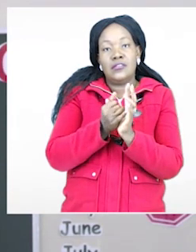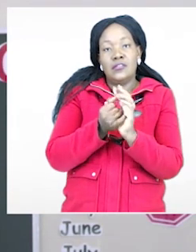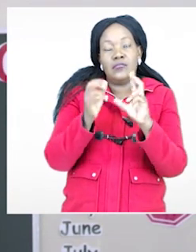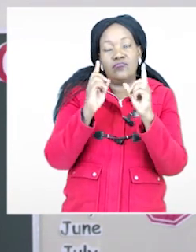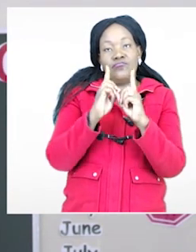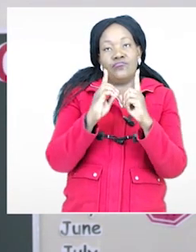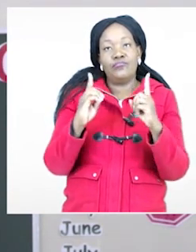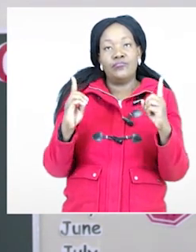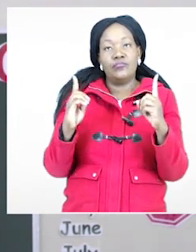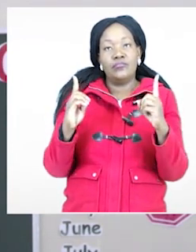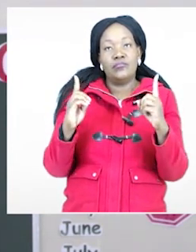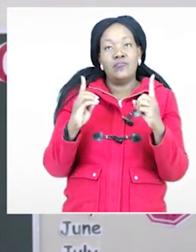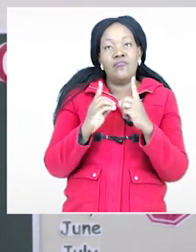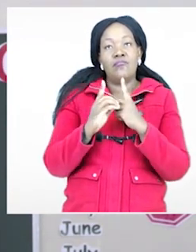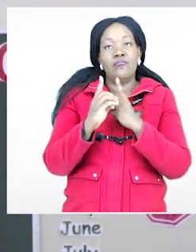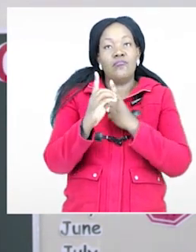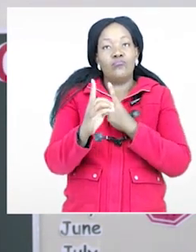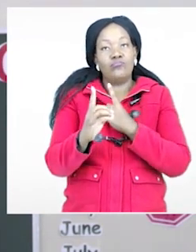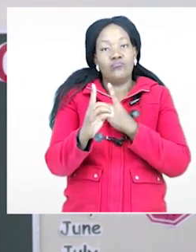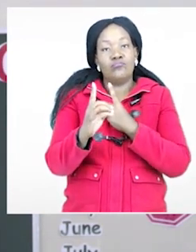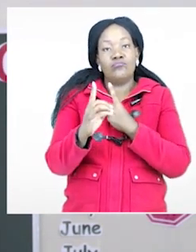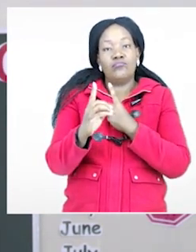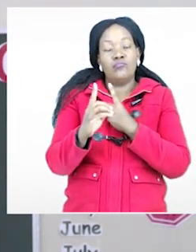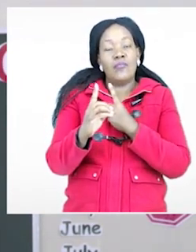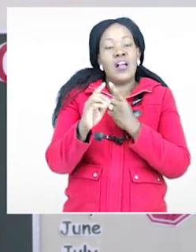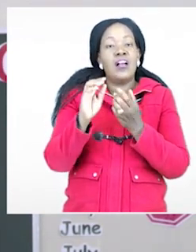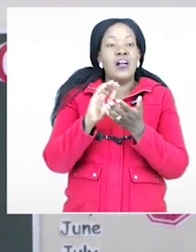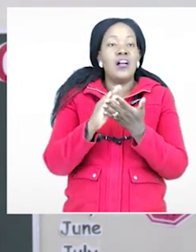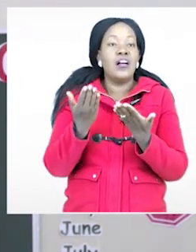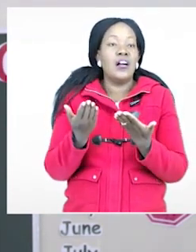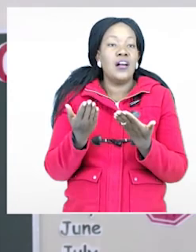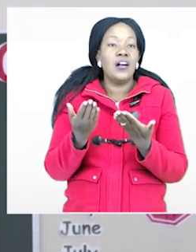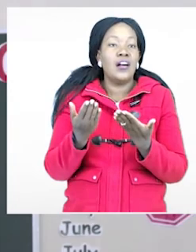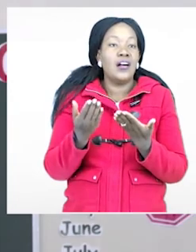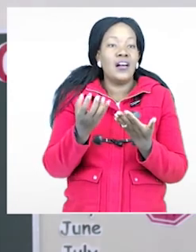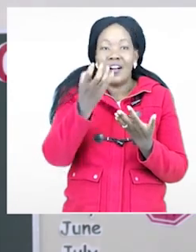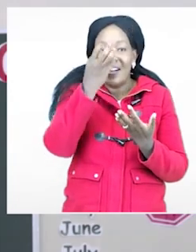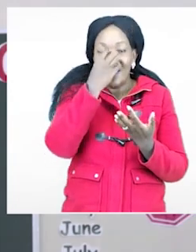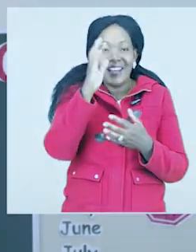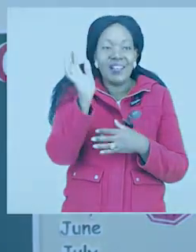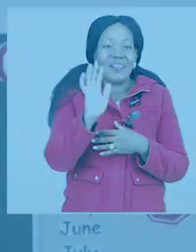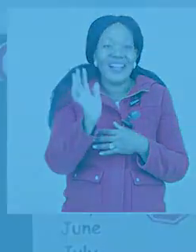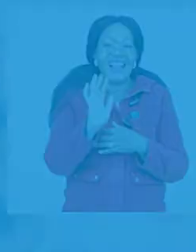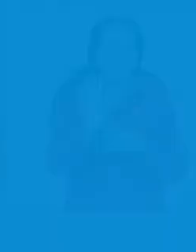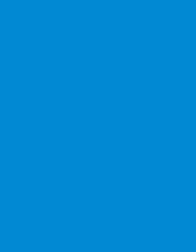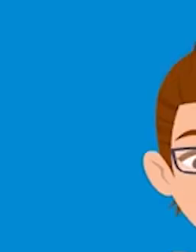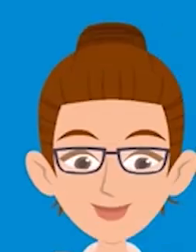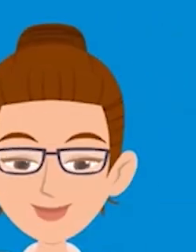remember to keep a social distance. And friends, let's call Zoe to say goodbye. Bye.